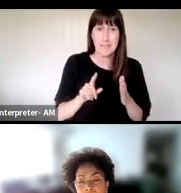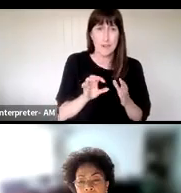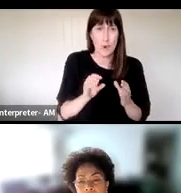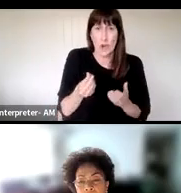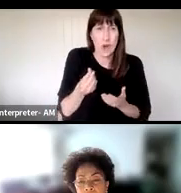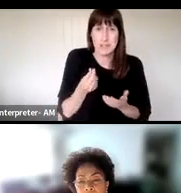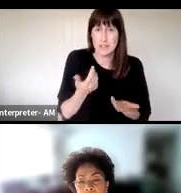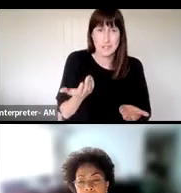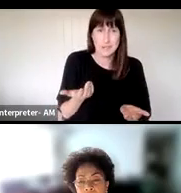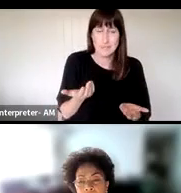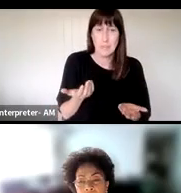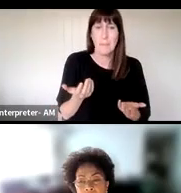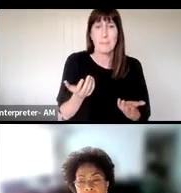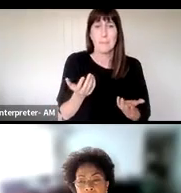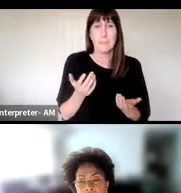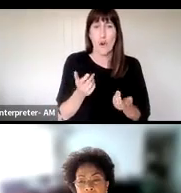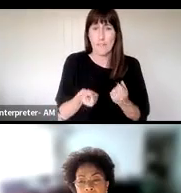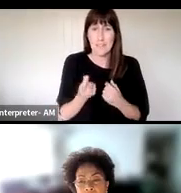It's just